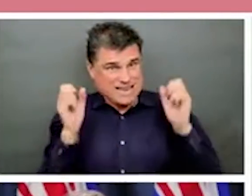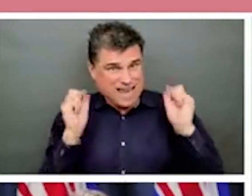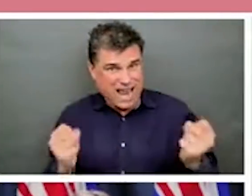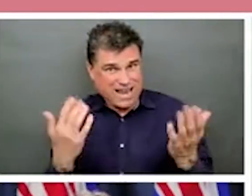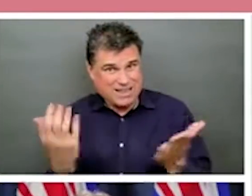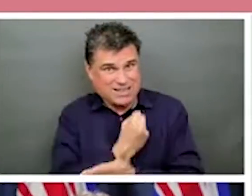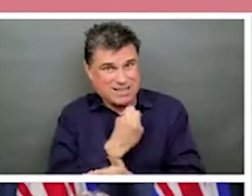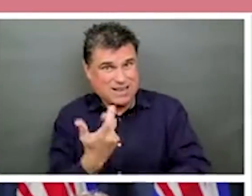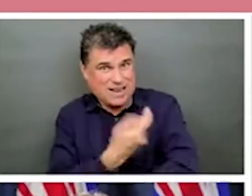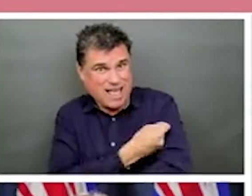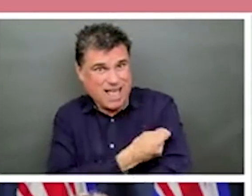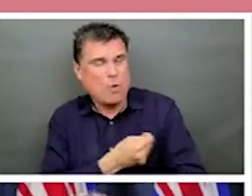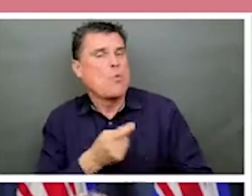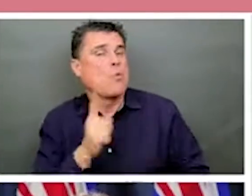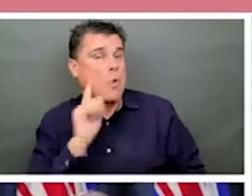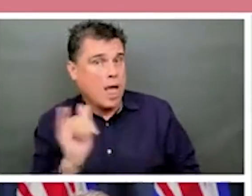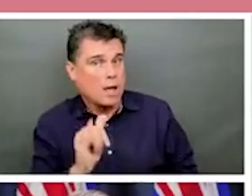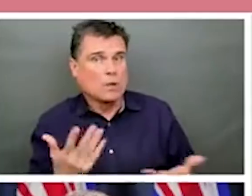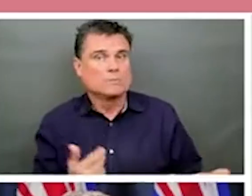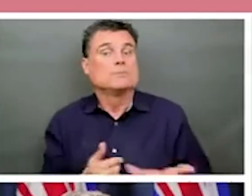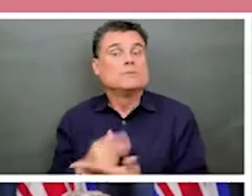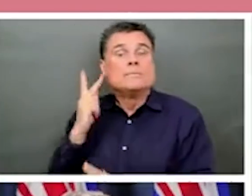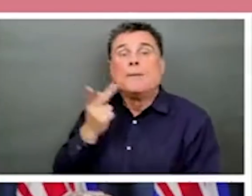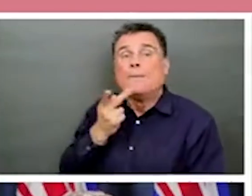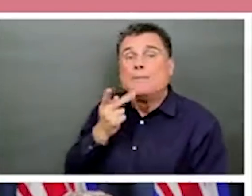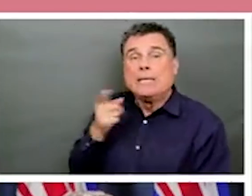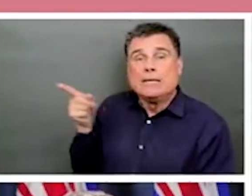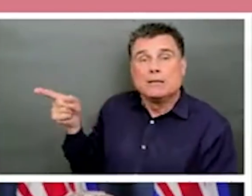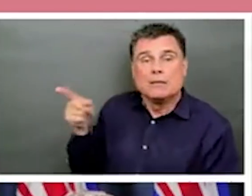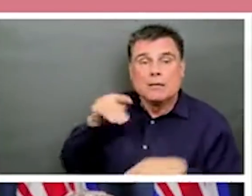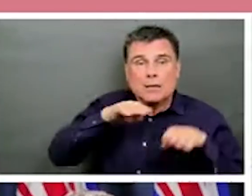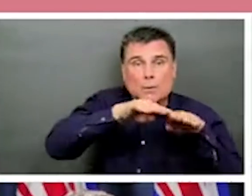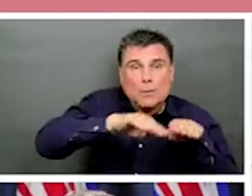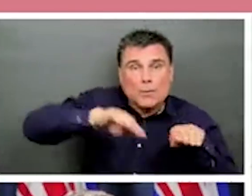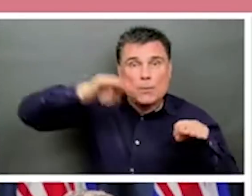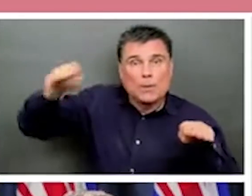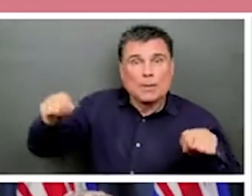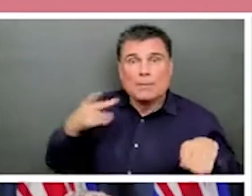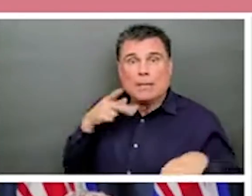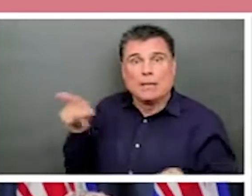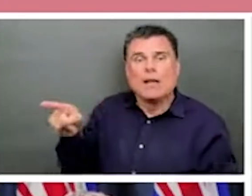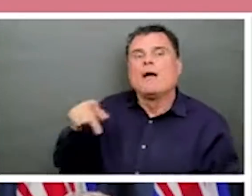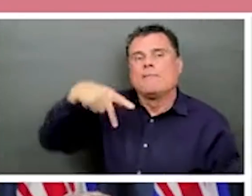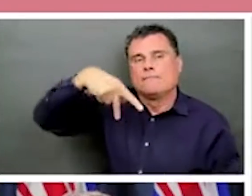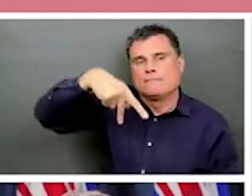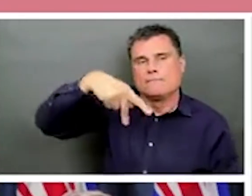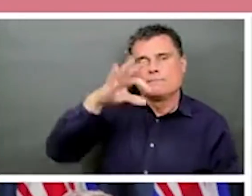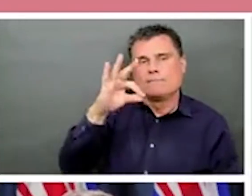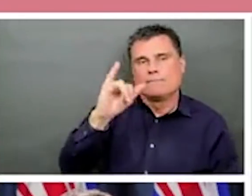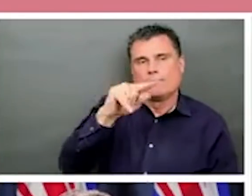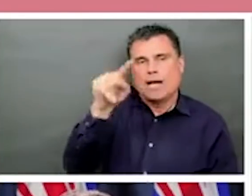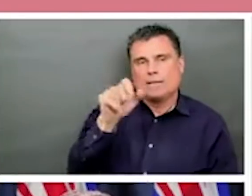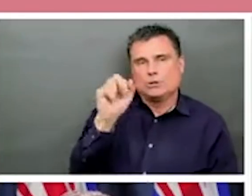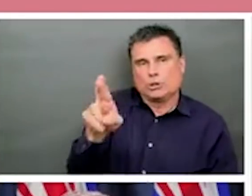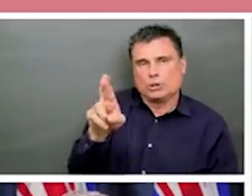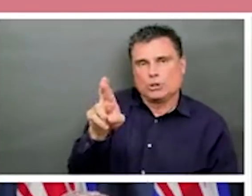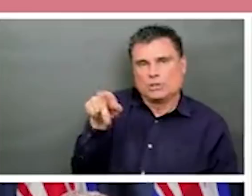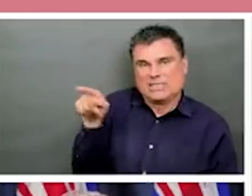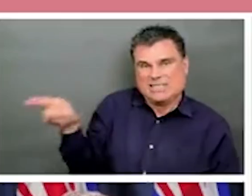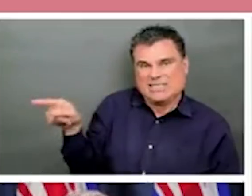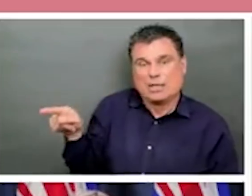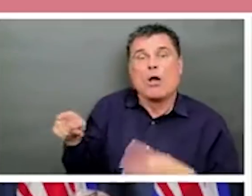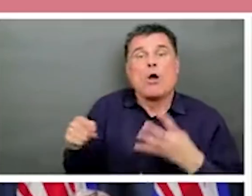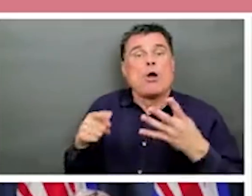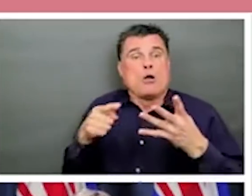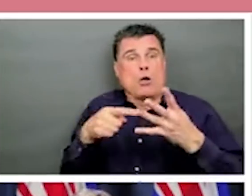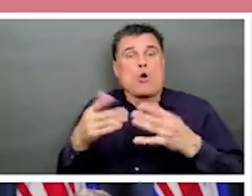see in the pink, that's the Pfizer vaccine, and you can see the rapid increase in Pfizer, and the gray is Moderna, and then the black part